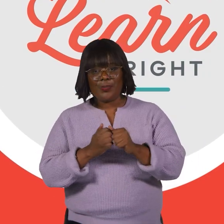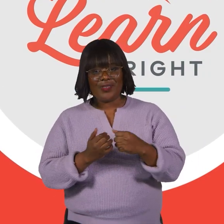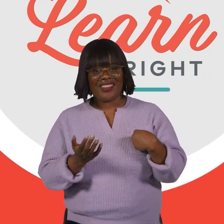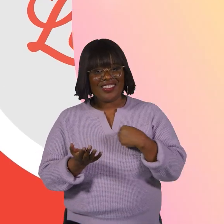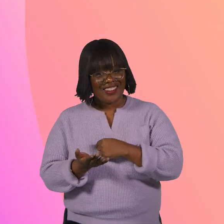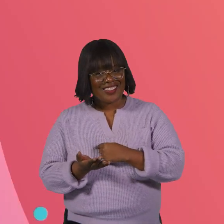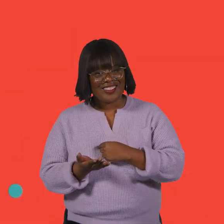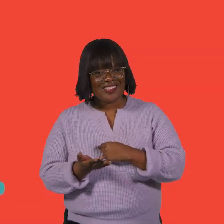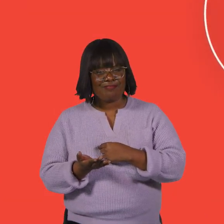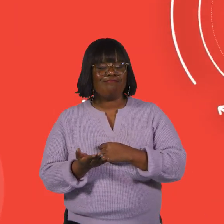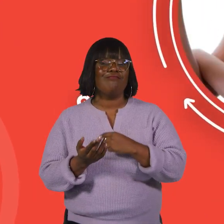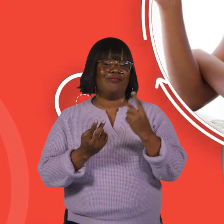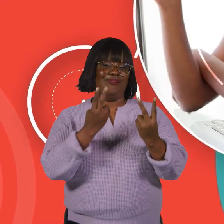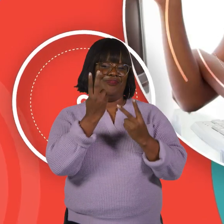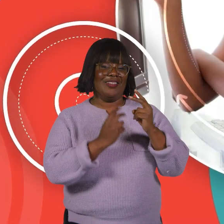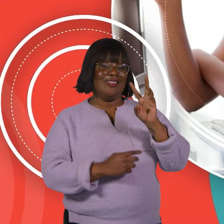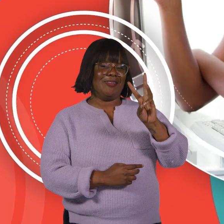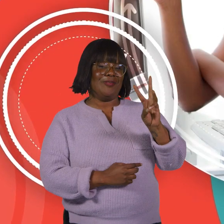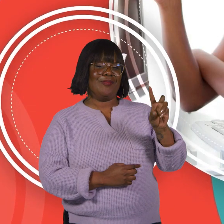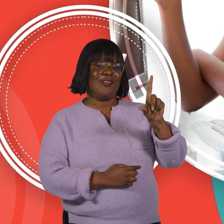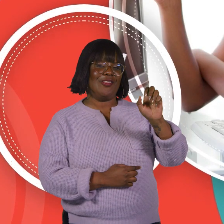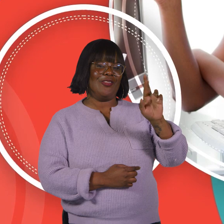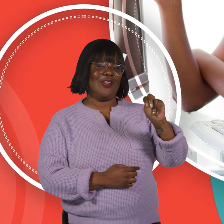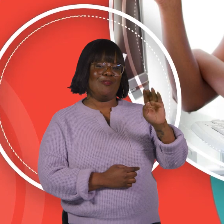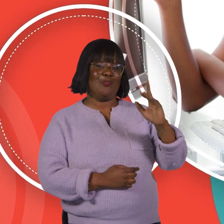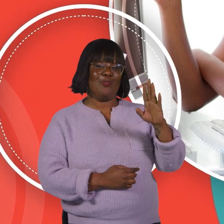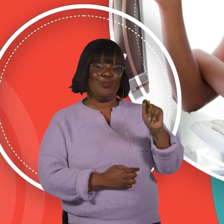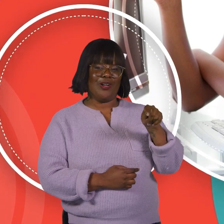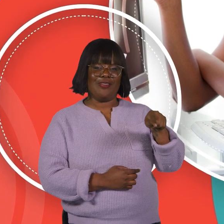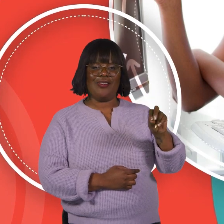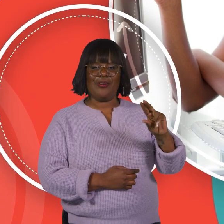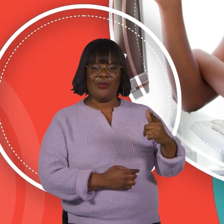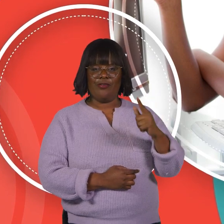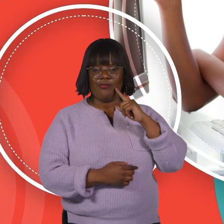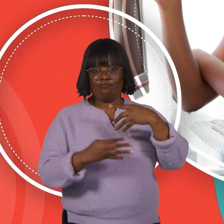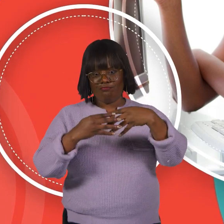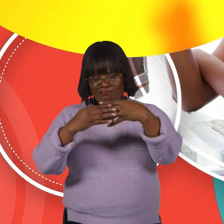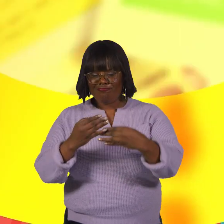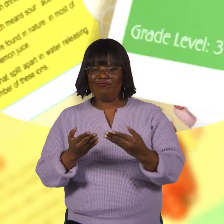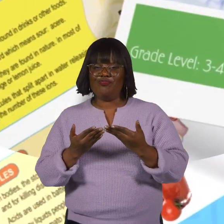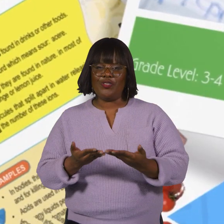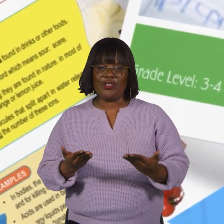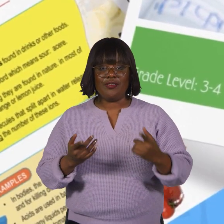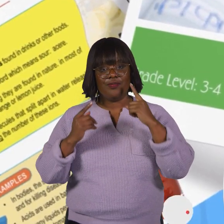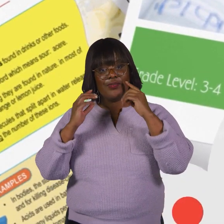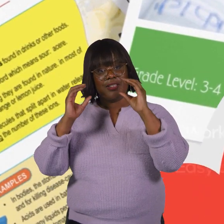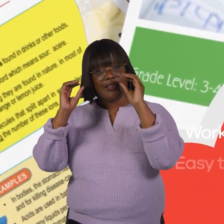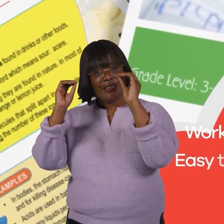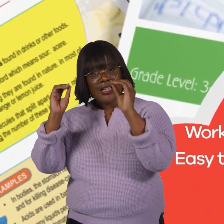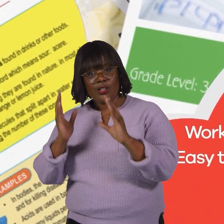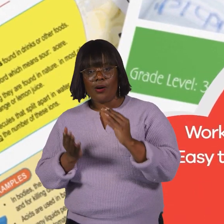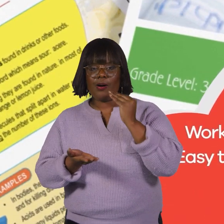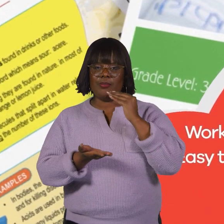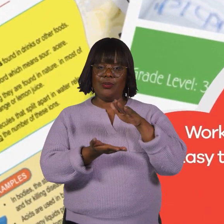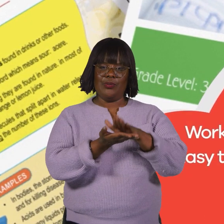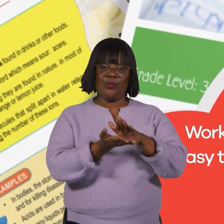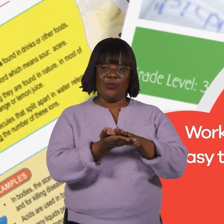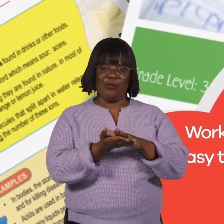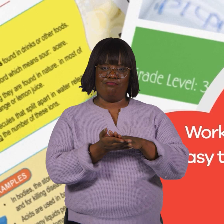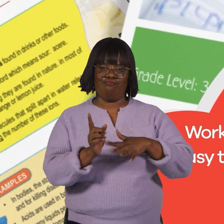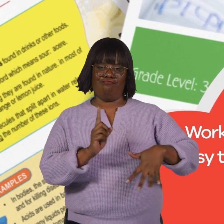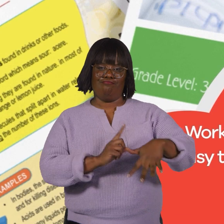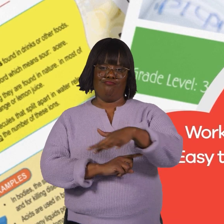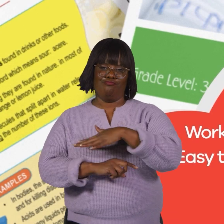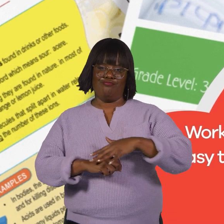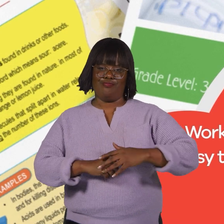Visit us at LearnBrite.org for thousands of free resources and turnkey solutions for teachers